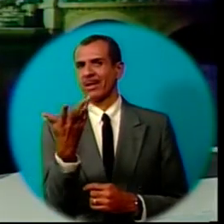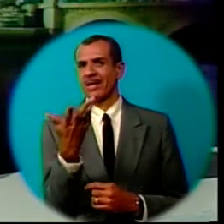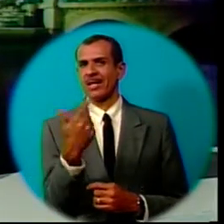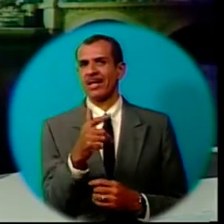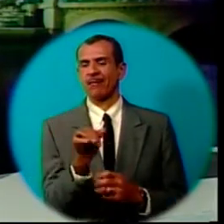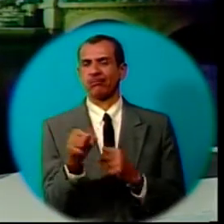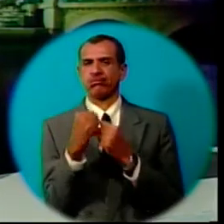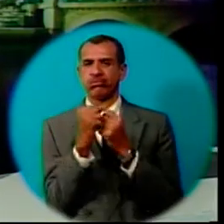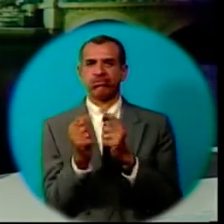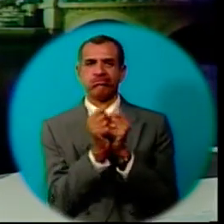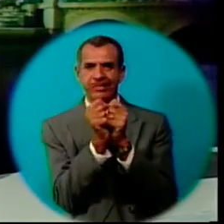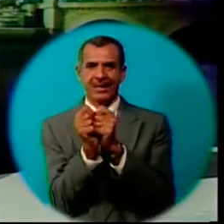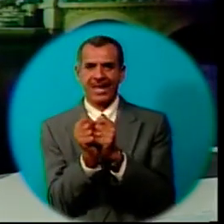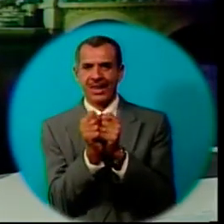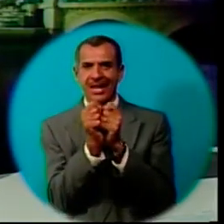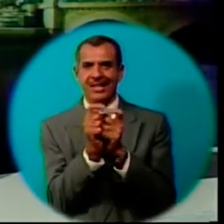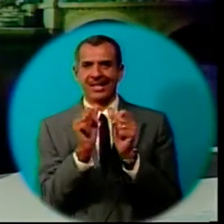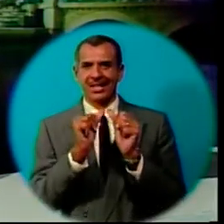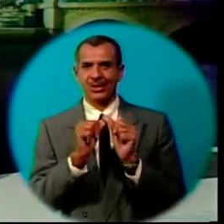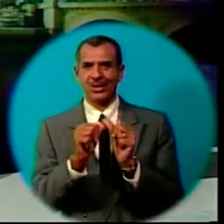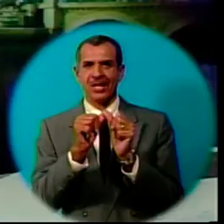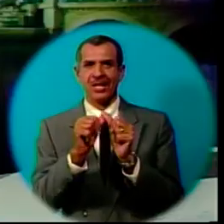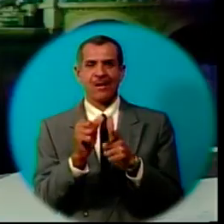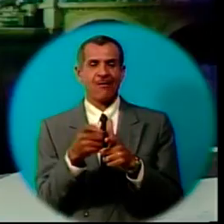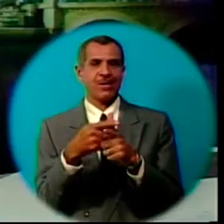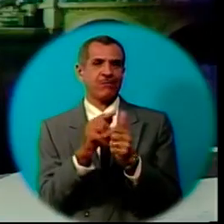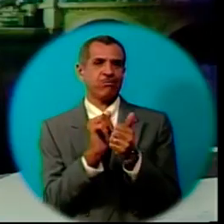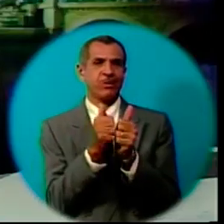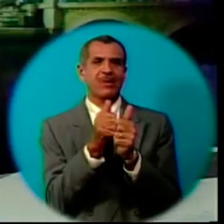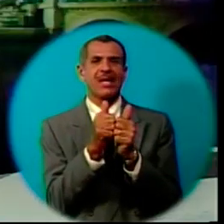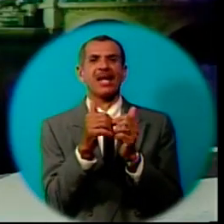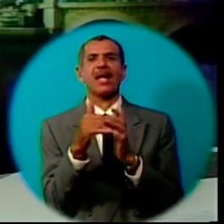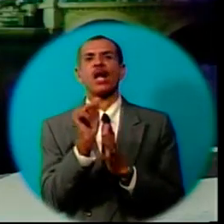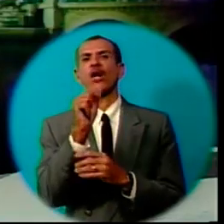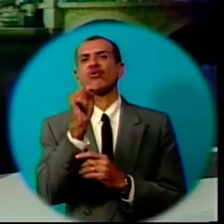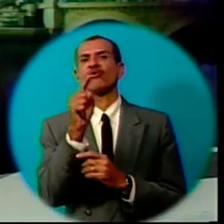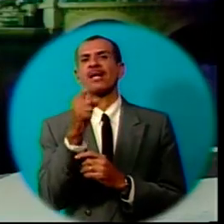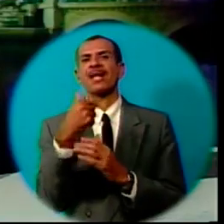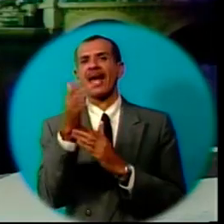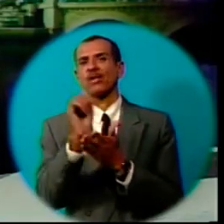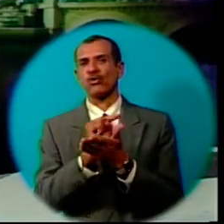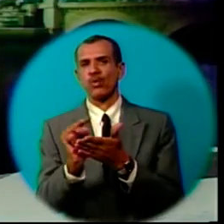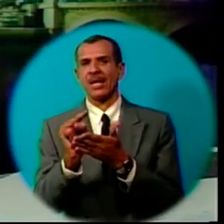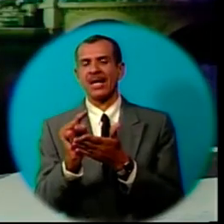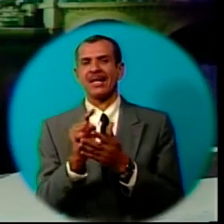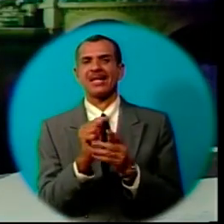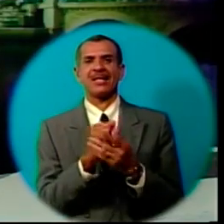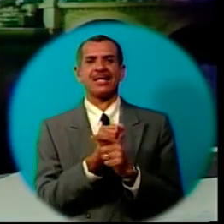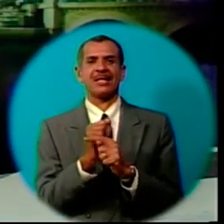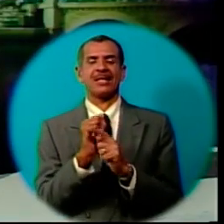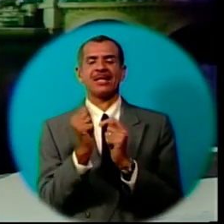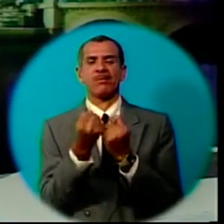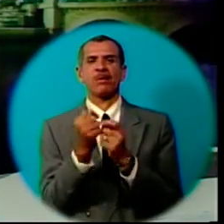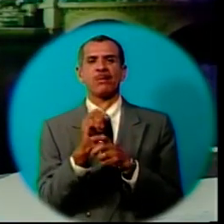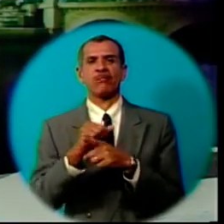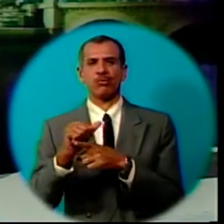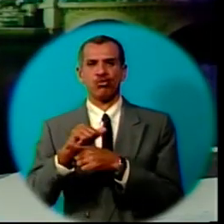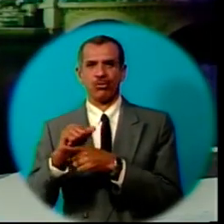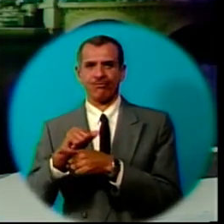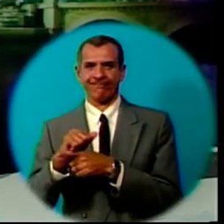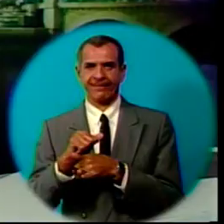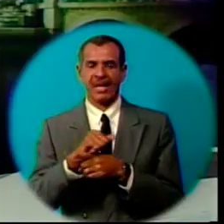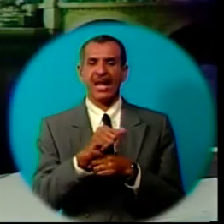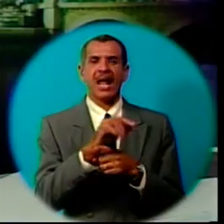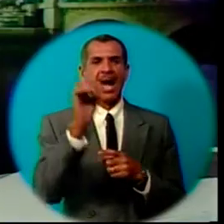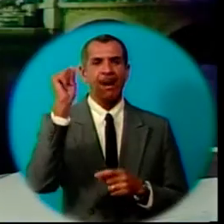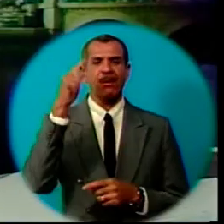as the fine-tuning continues ahead of the first test with Australia next week. The team has been in a training camp here in Barbados. CBC's Anne-Marie